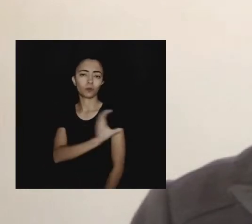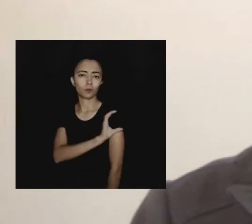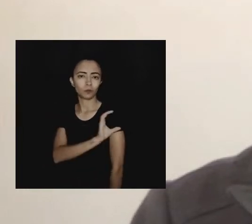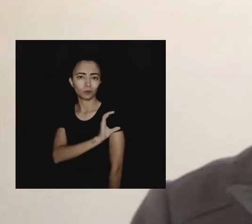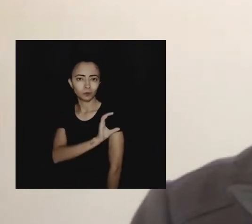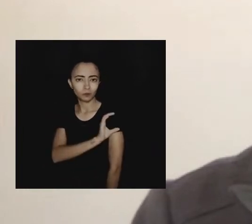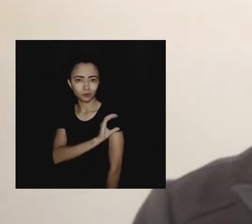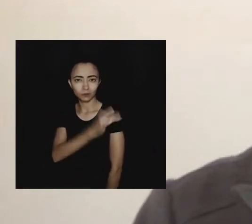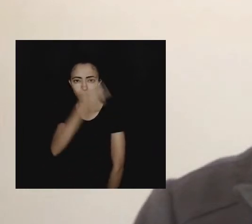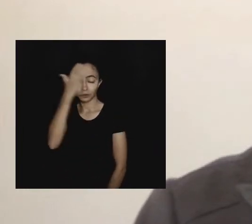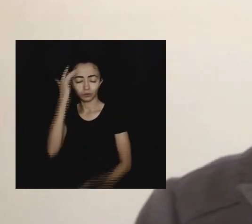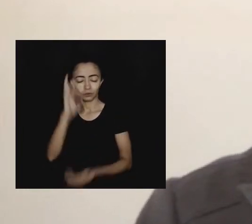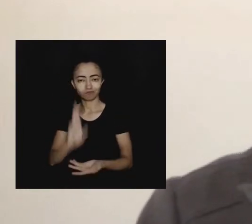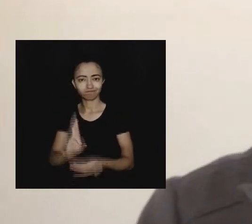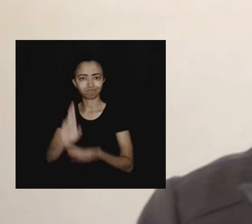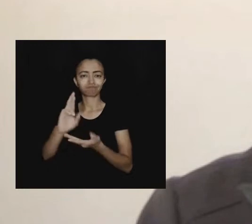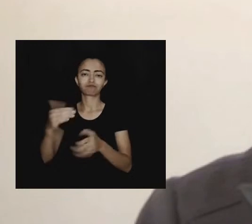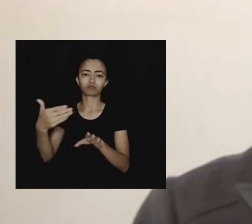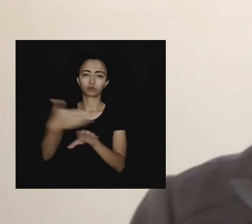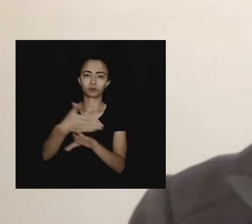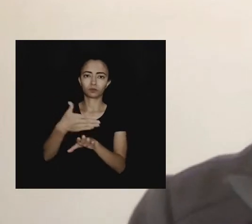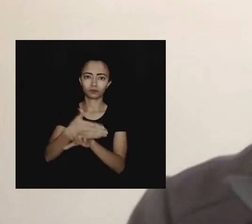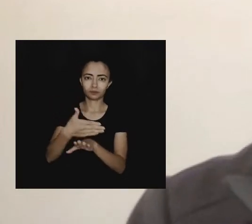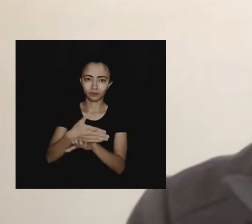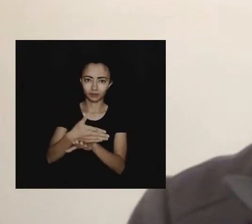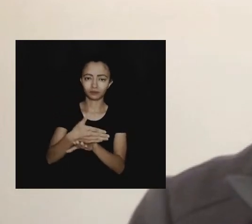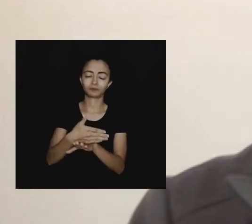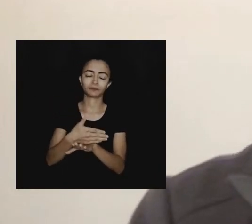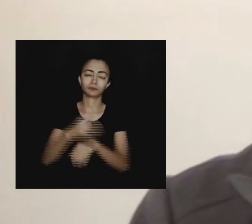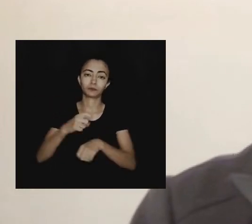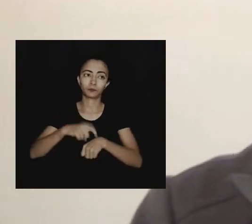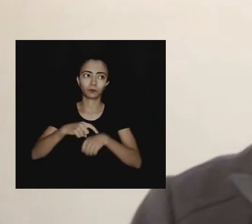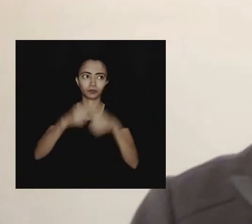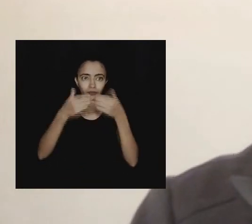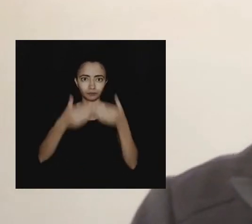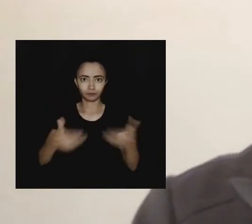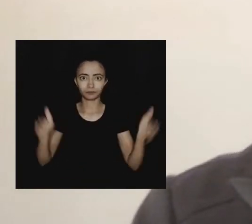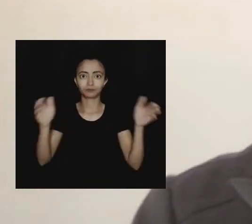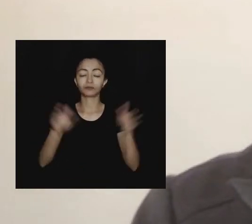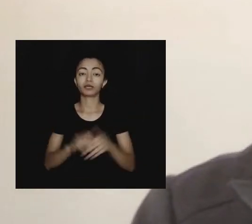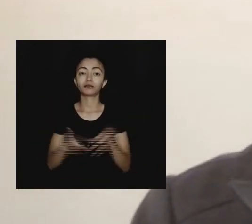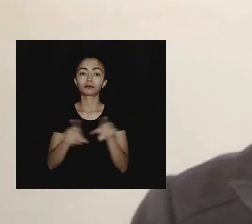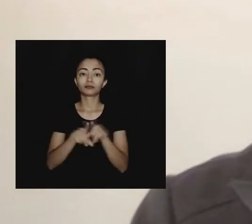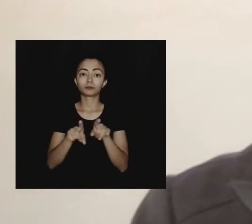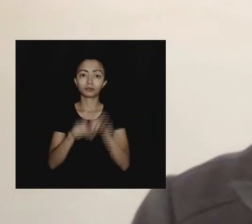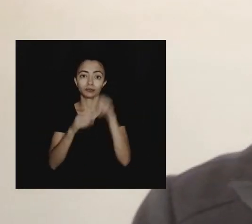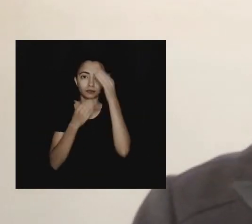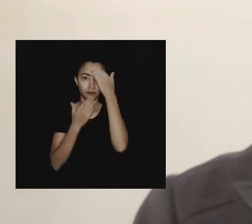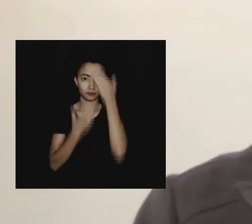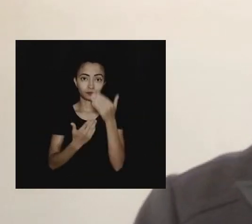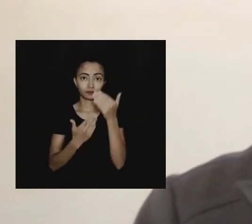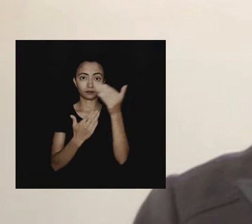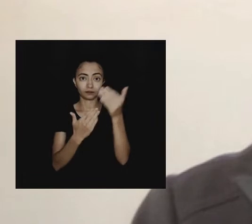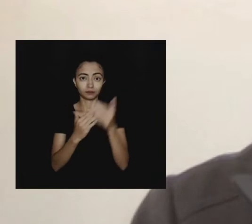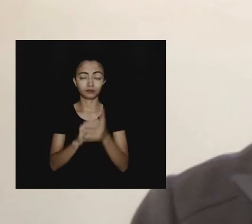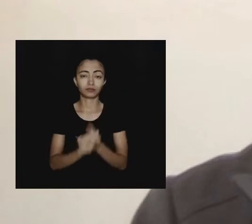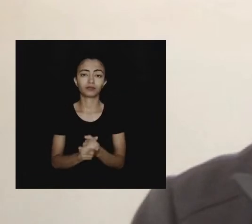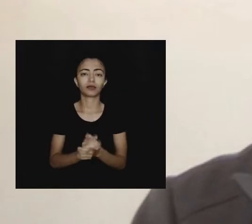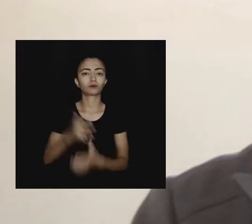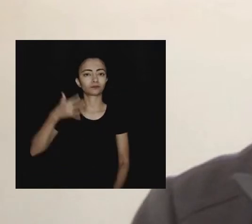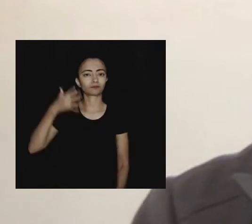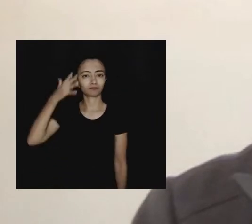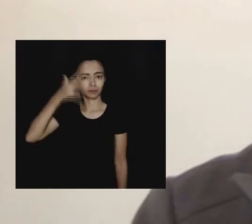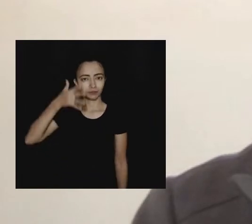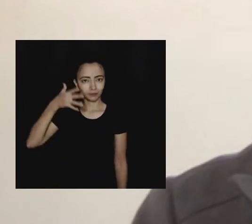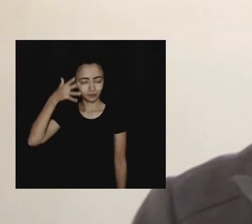coordinators, and authorities who have been present throughout the opening moments. I'd also like to thank